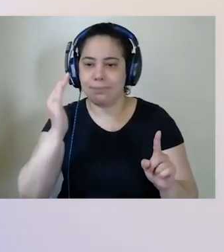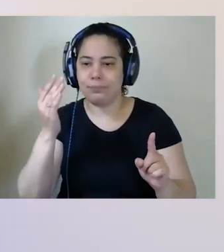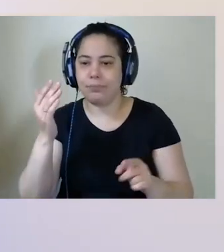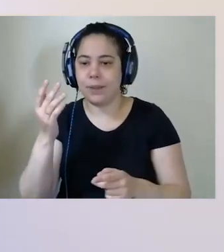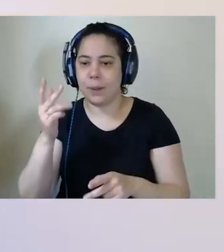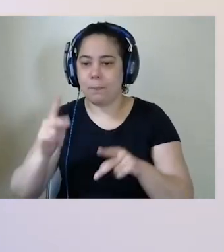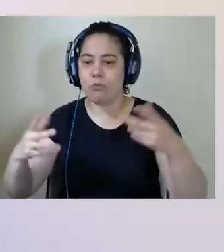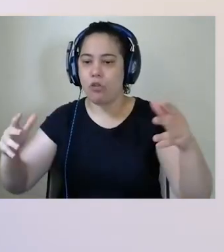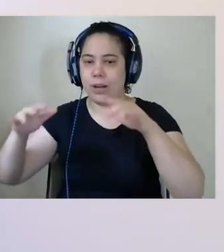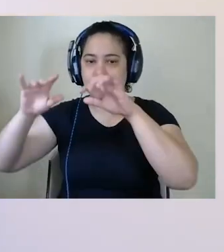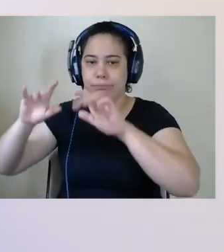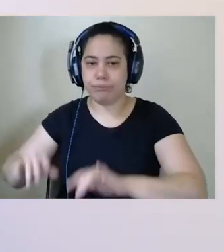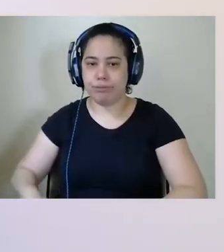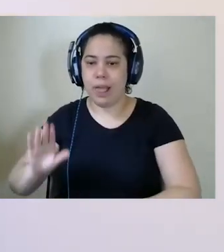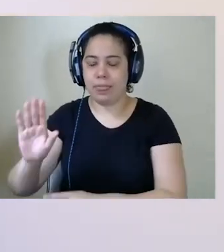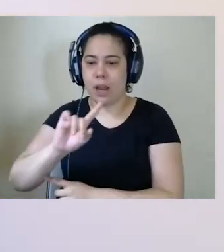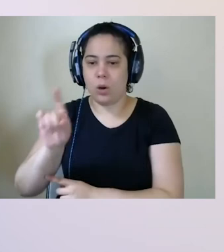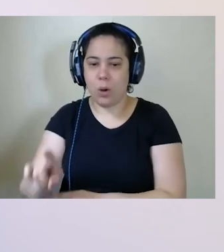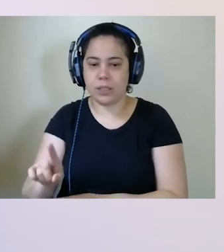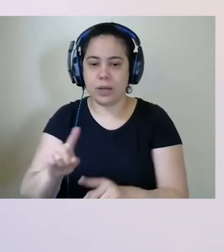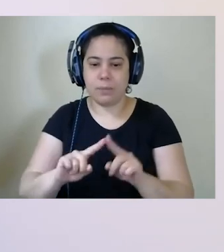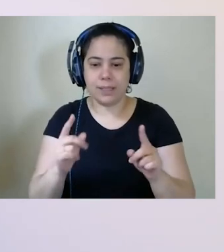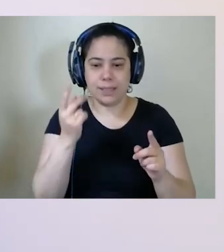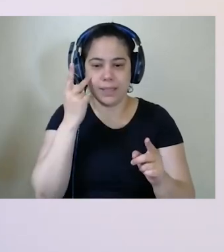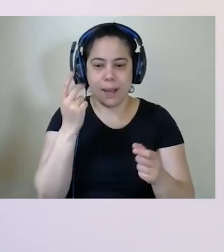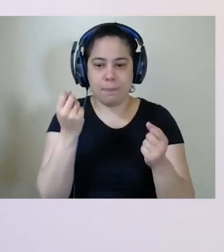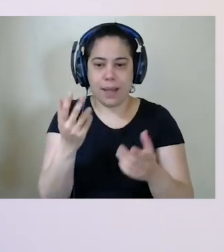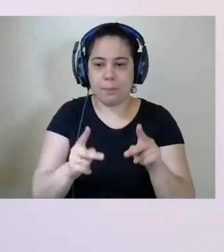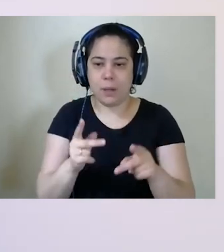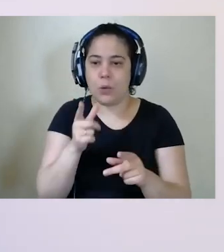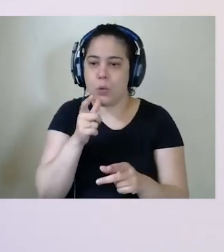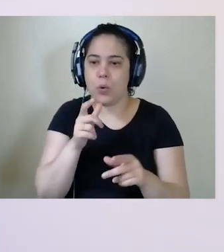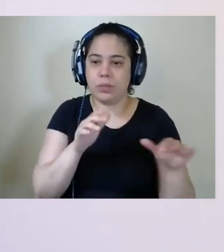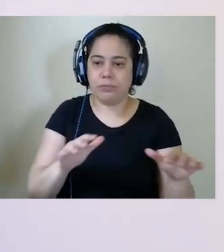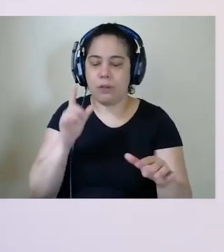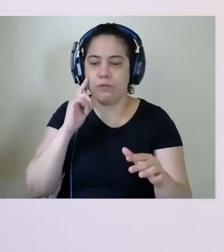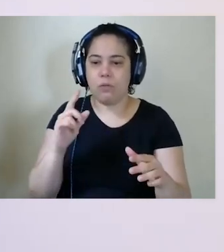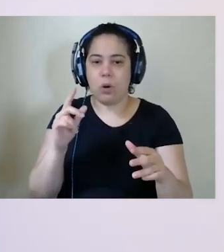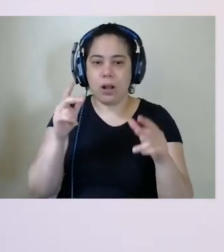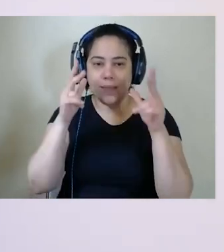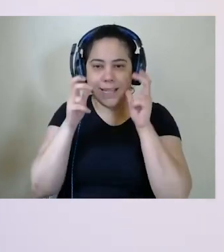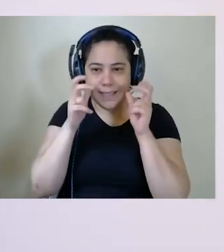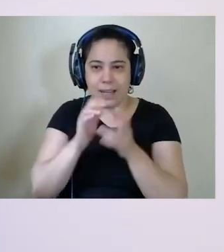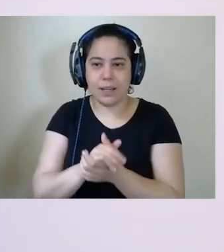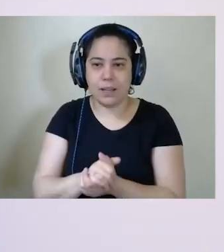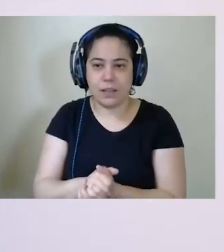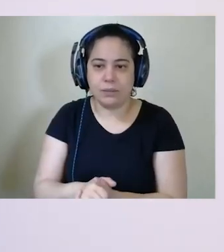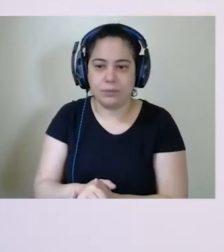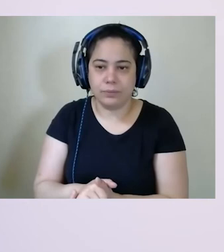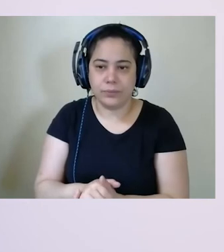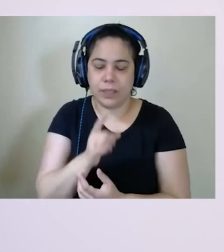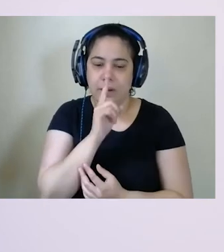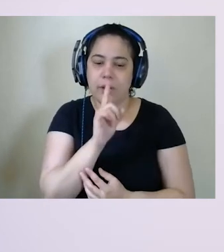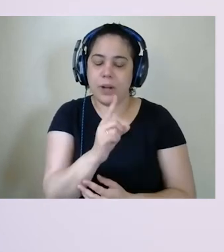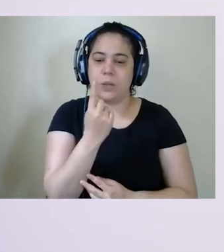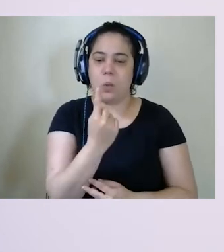are comfortable just listening today. There was one question on the YouTube channel about the Val Brown